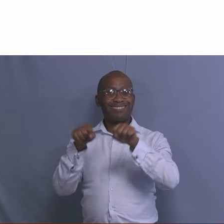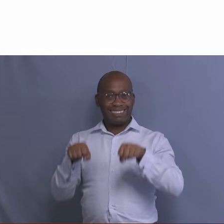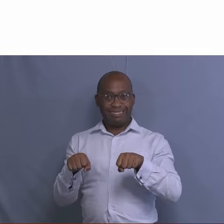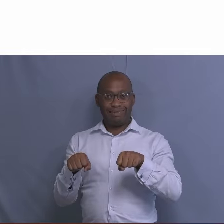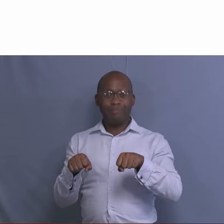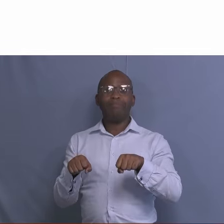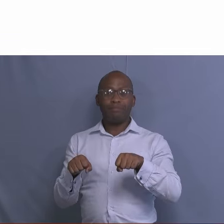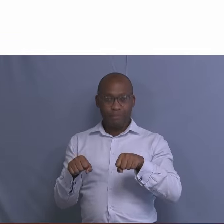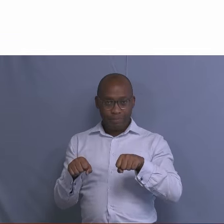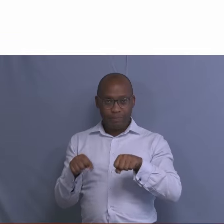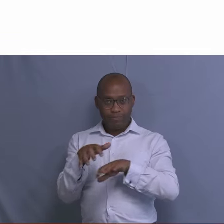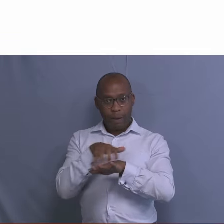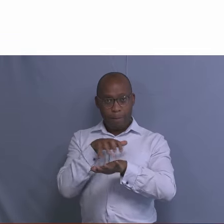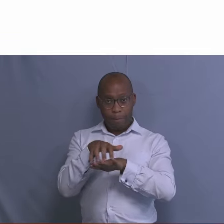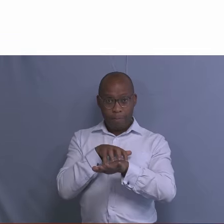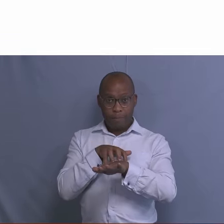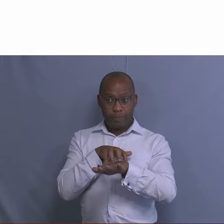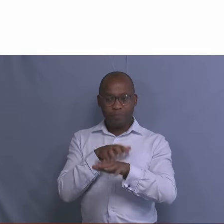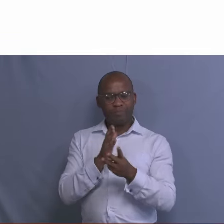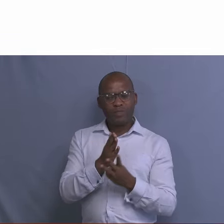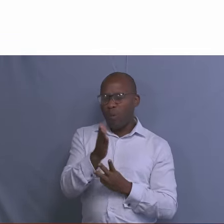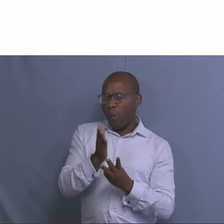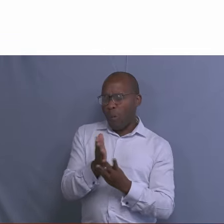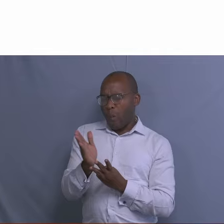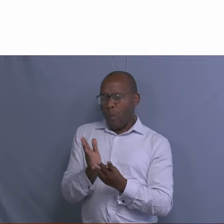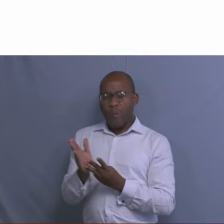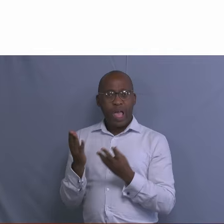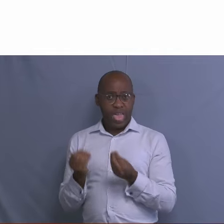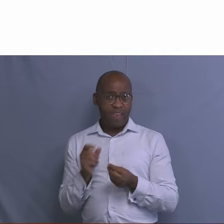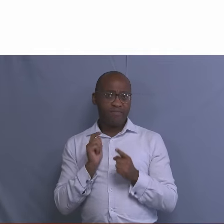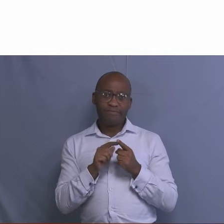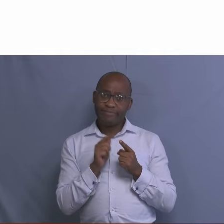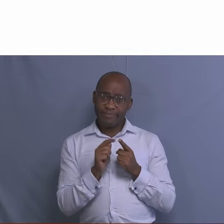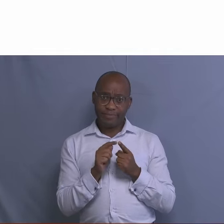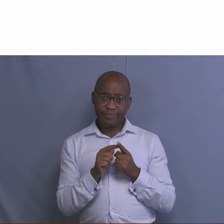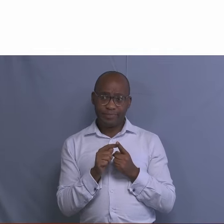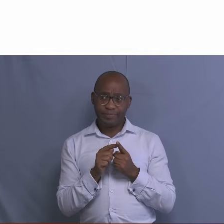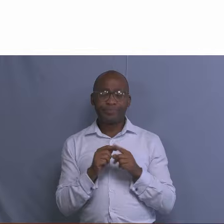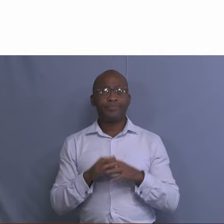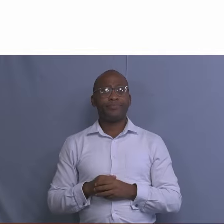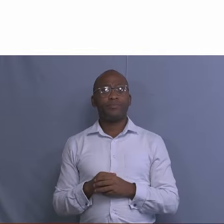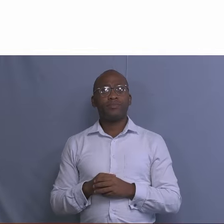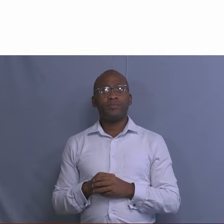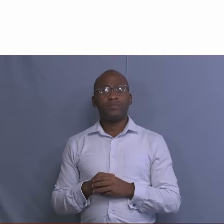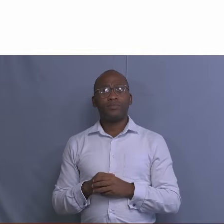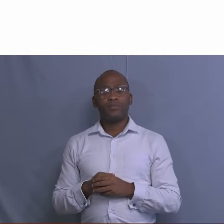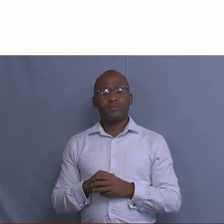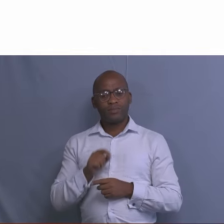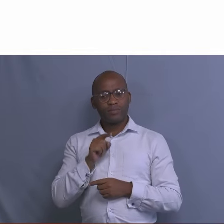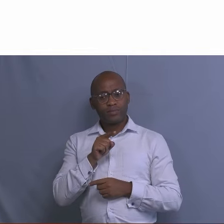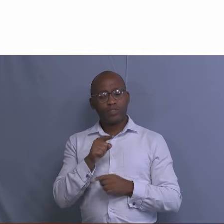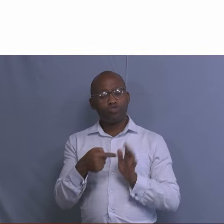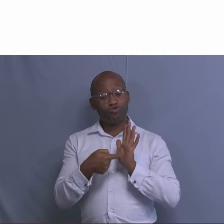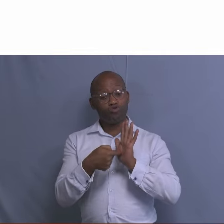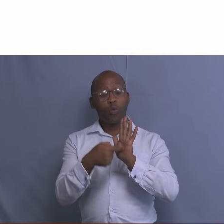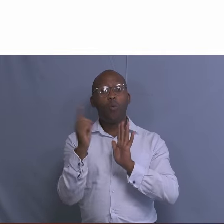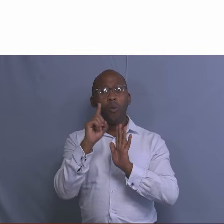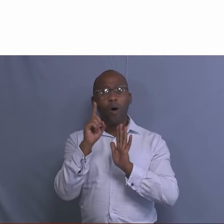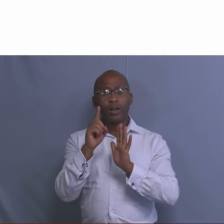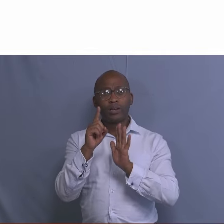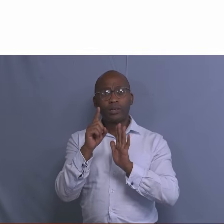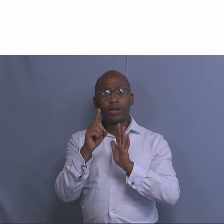Okay, with extensive farming system, this is where we are producing very high volumes of crops